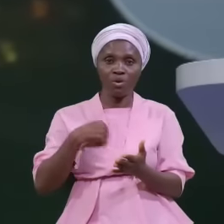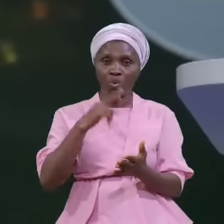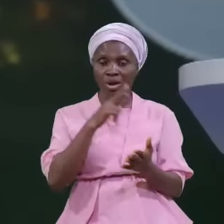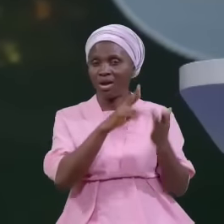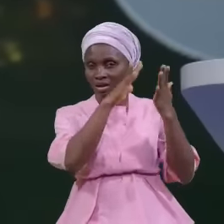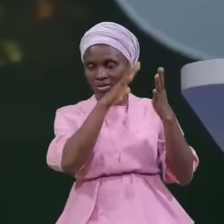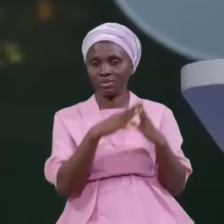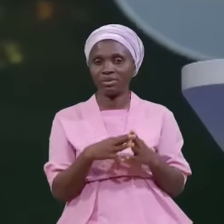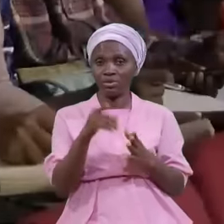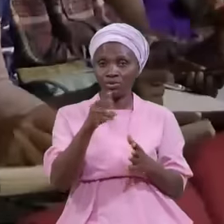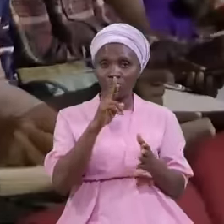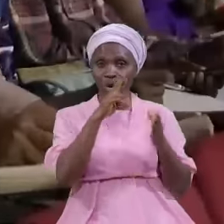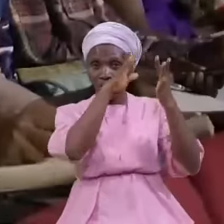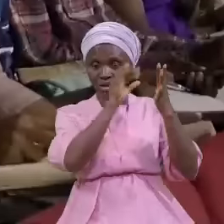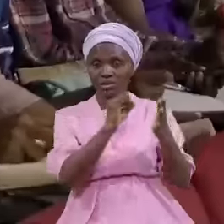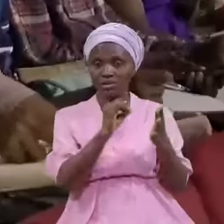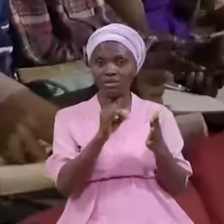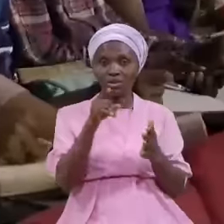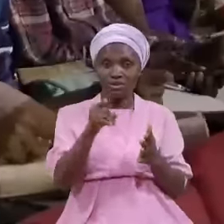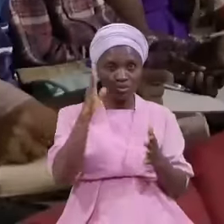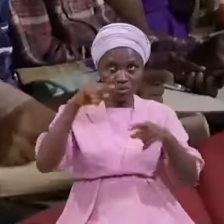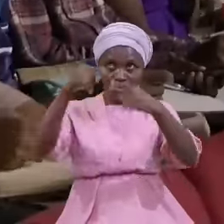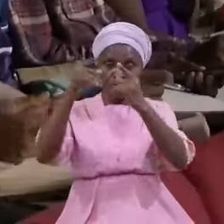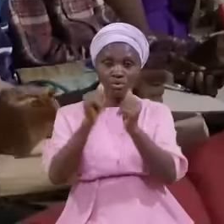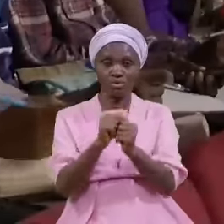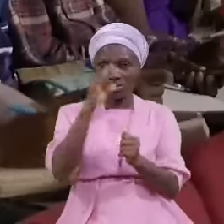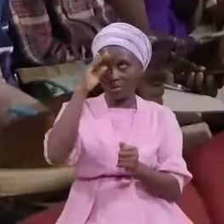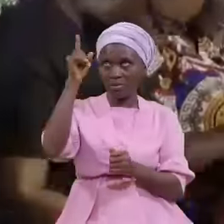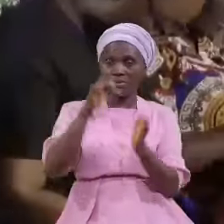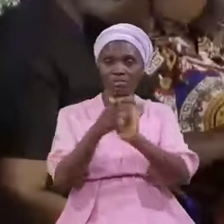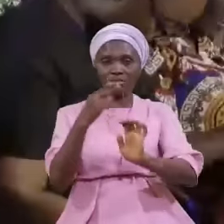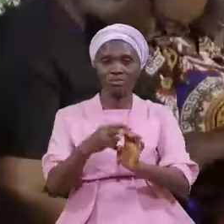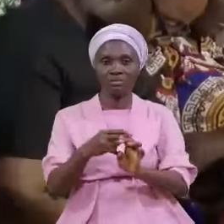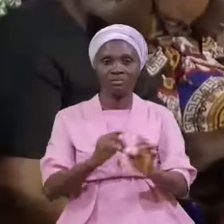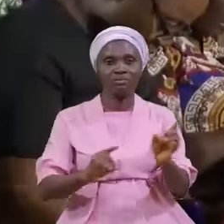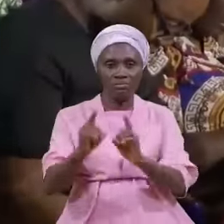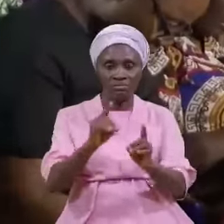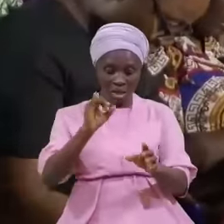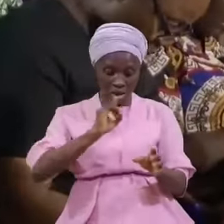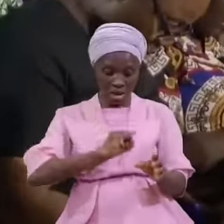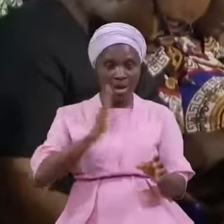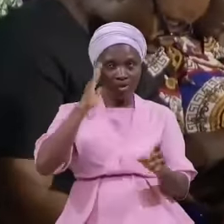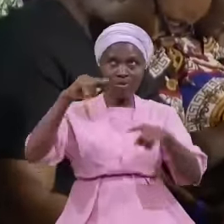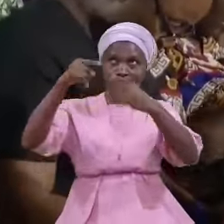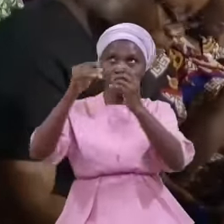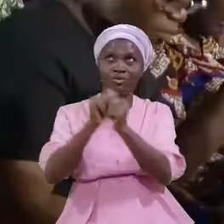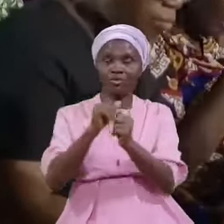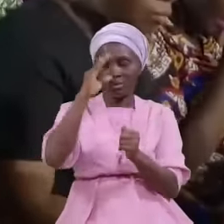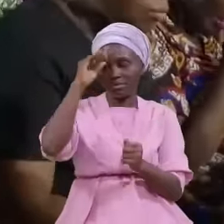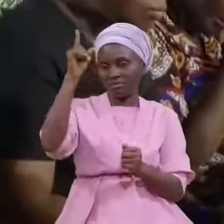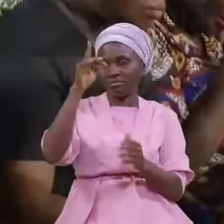expecting where we'll go with him. I will go with him. He saves